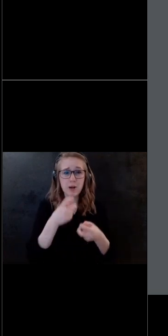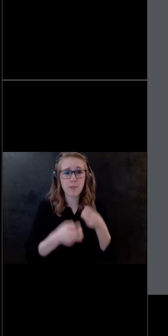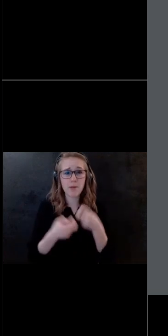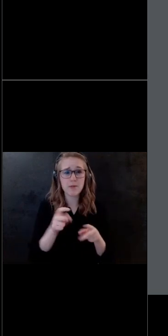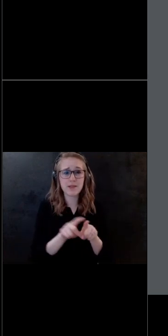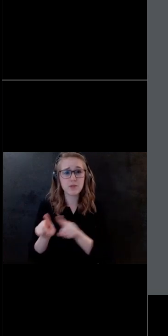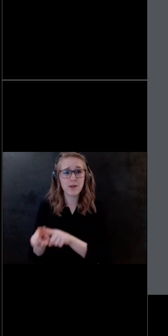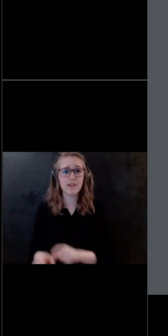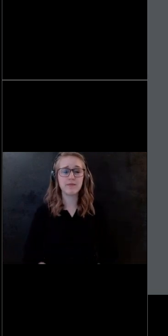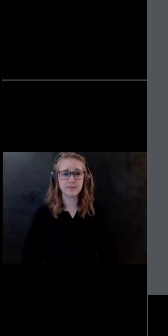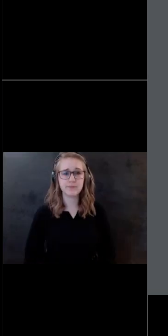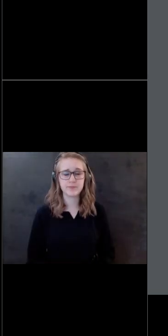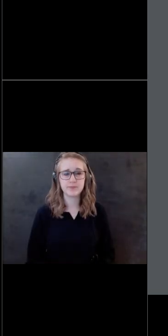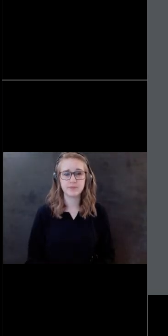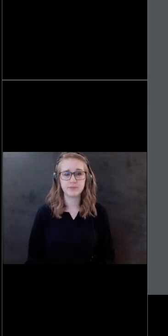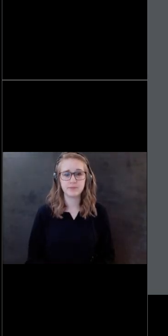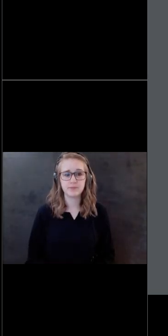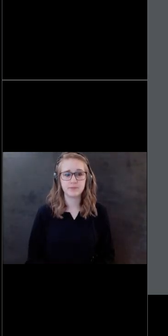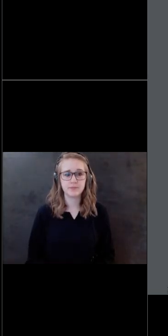well.